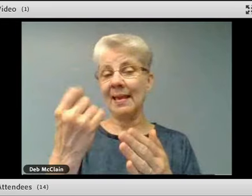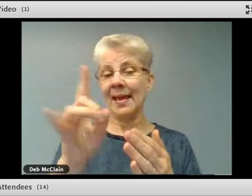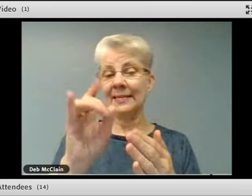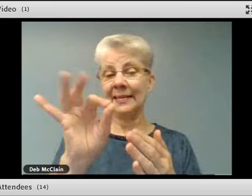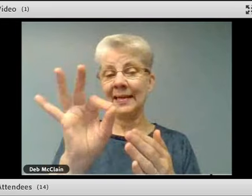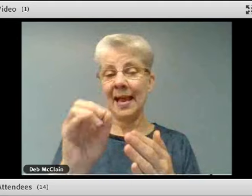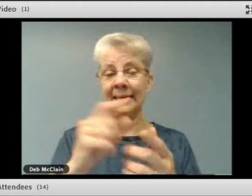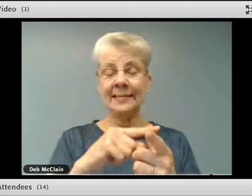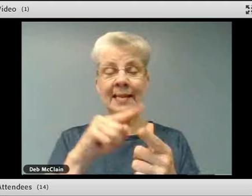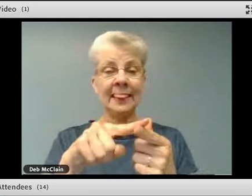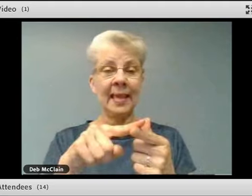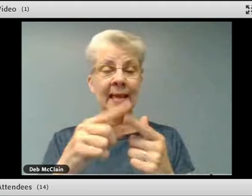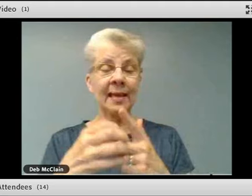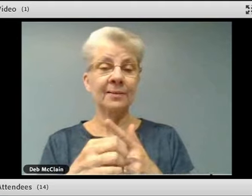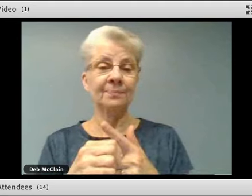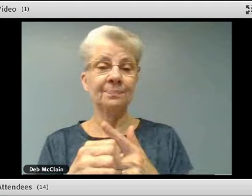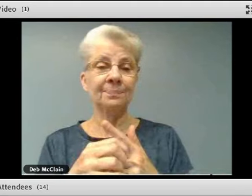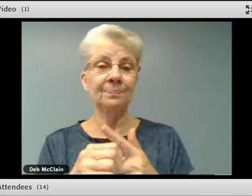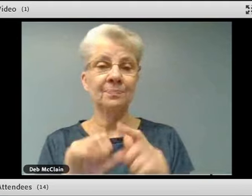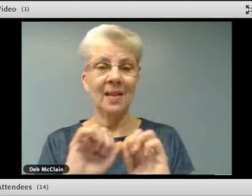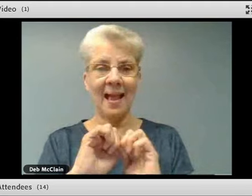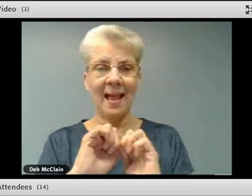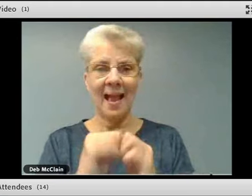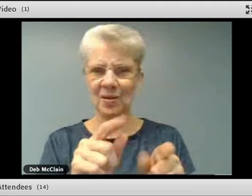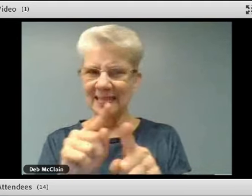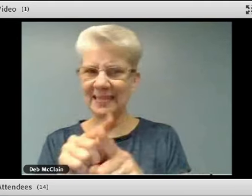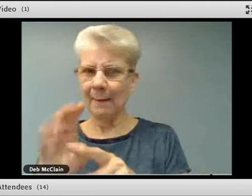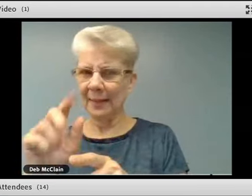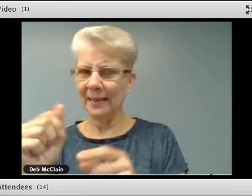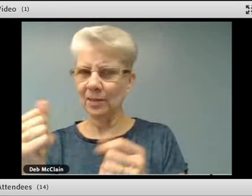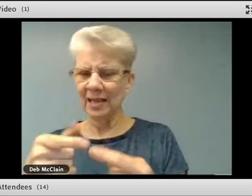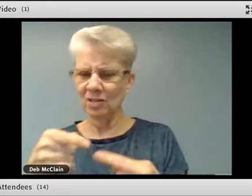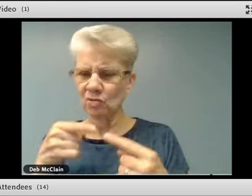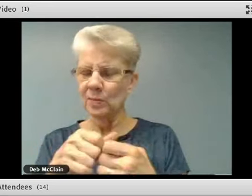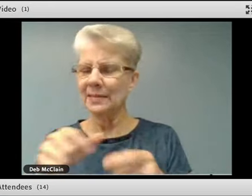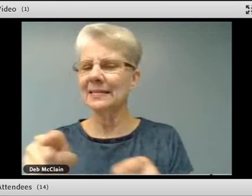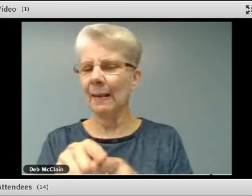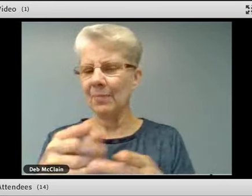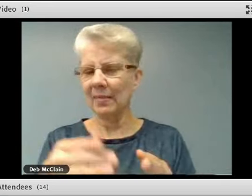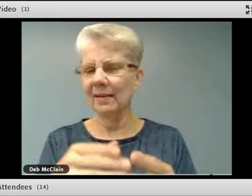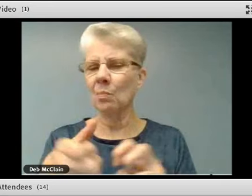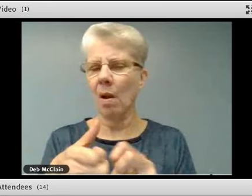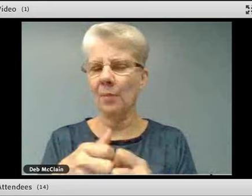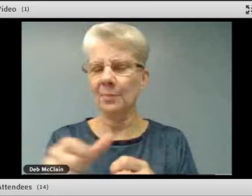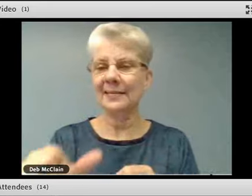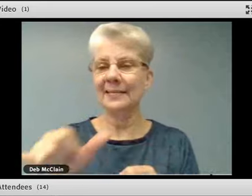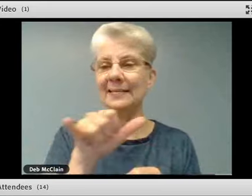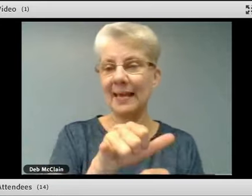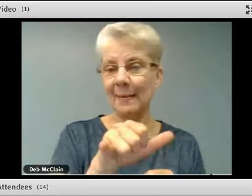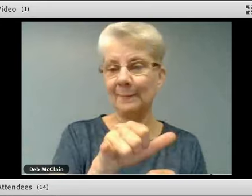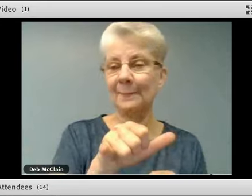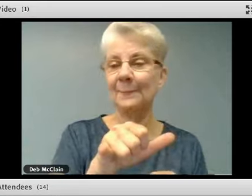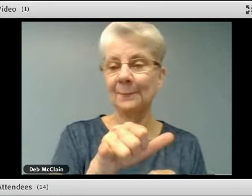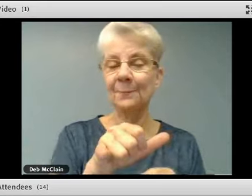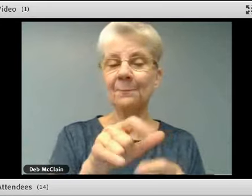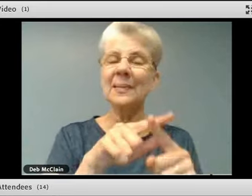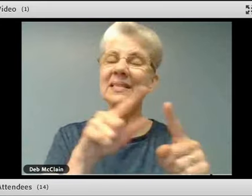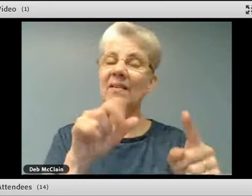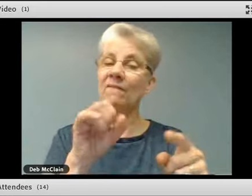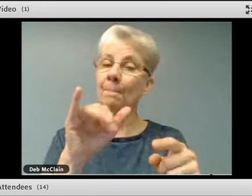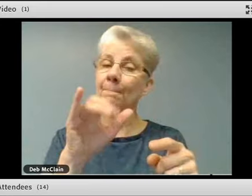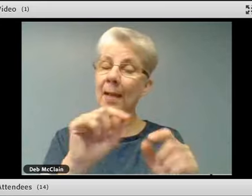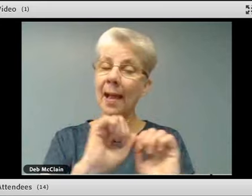how the media today is struggling with some of the same issues in different formats, and how we can think